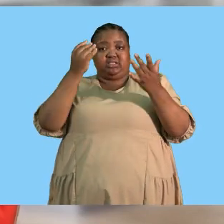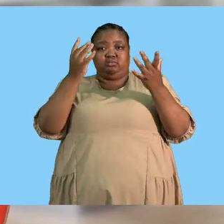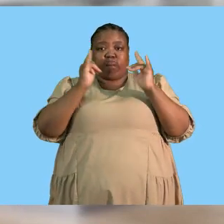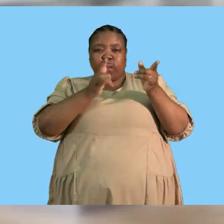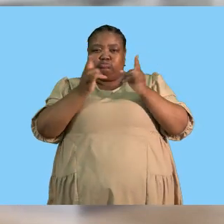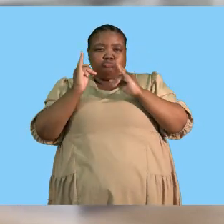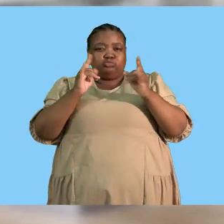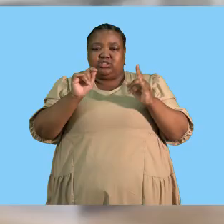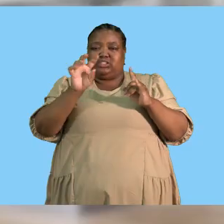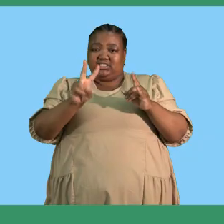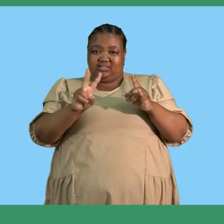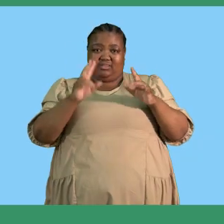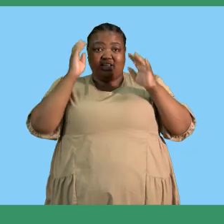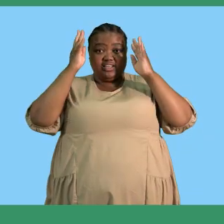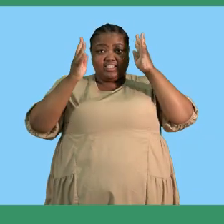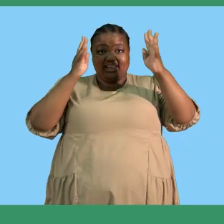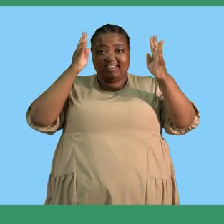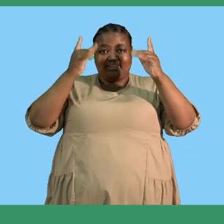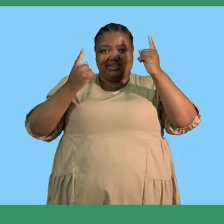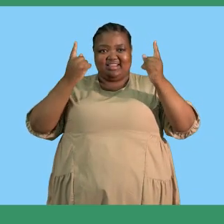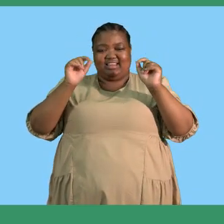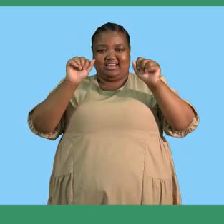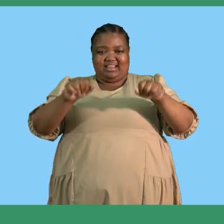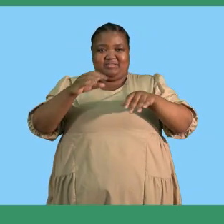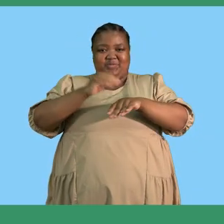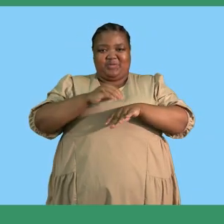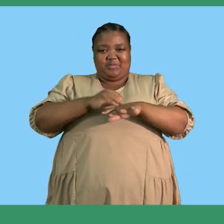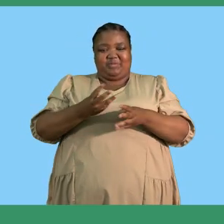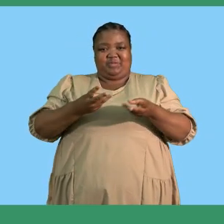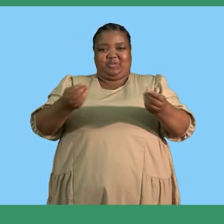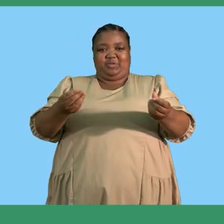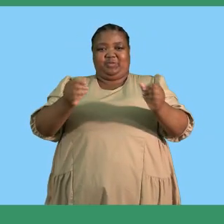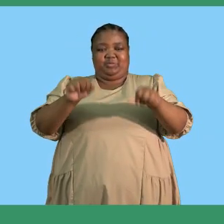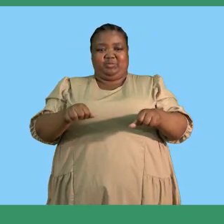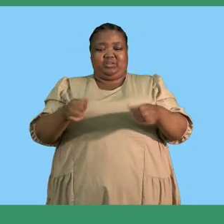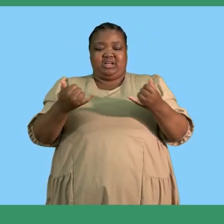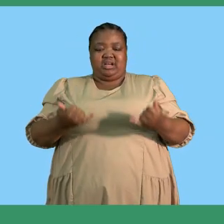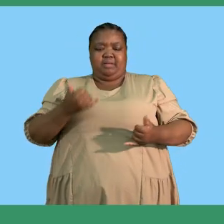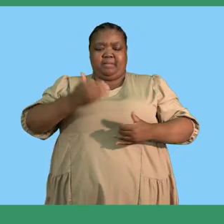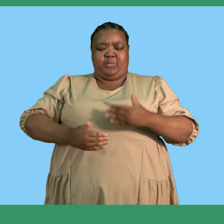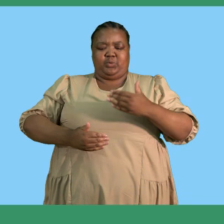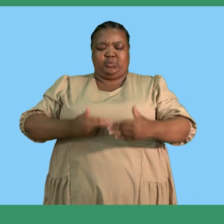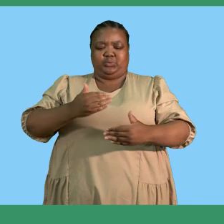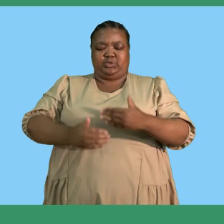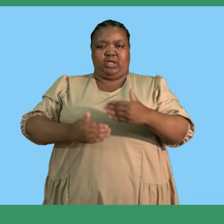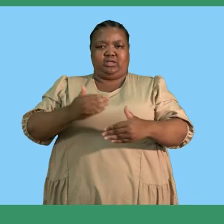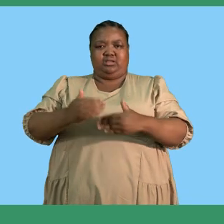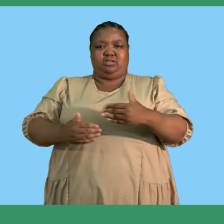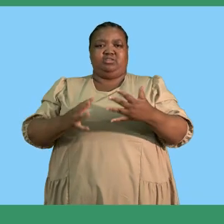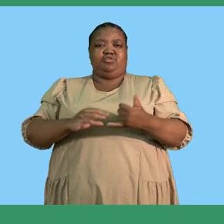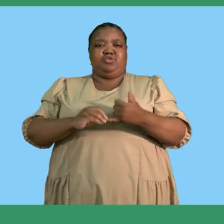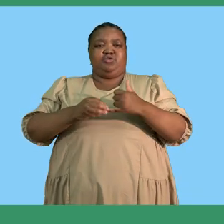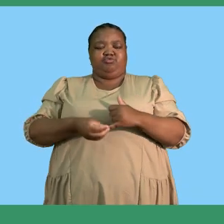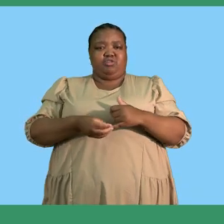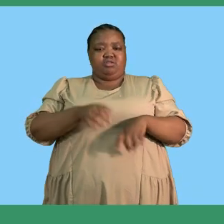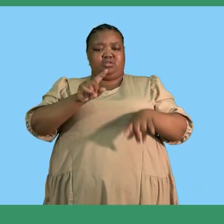thinking. Whereas with problem solving, we are looking at a process to try and come